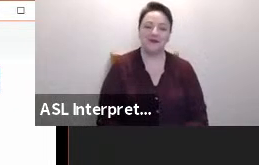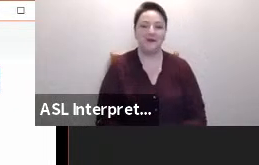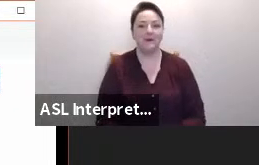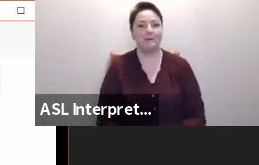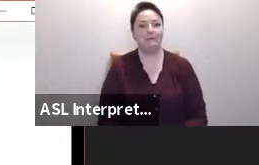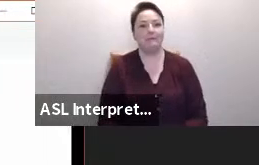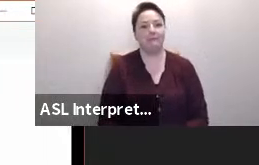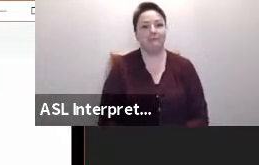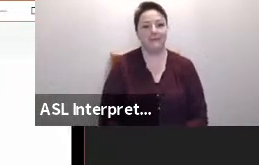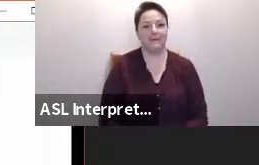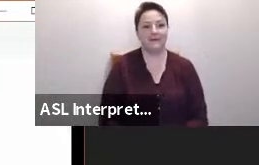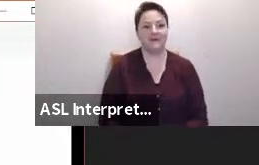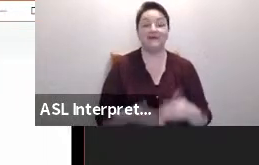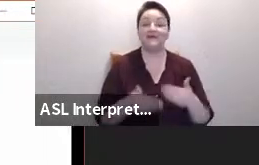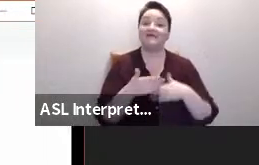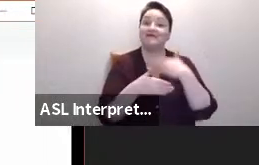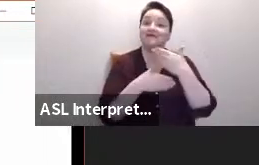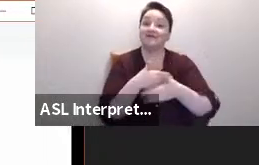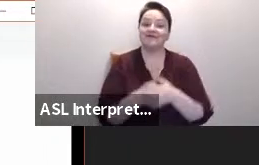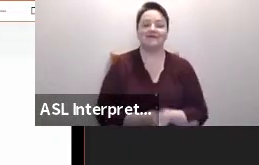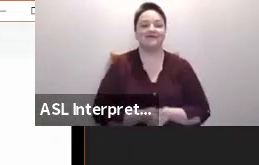Next slide, please.